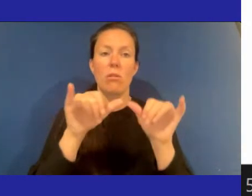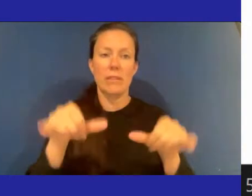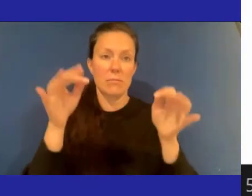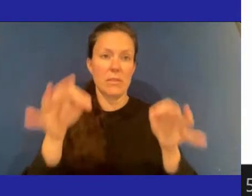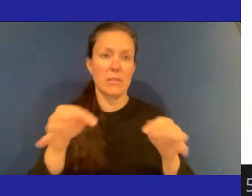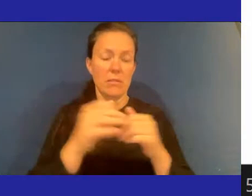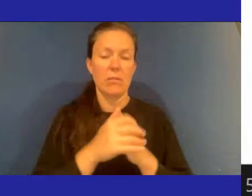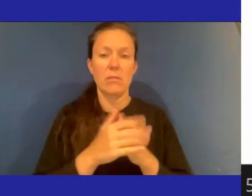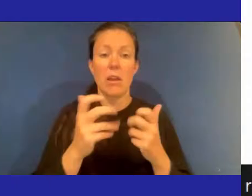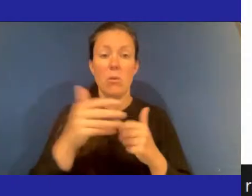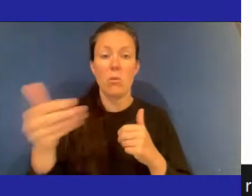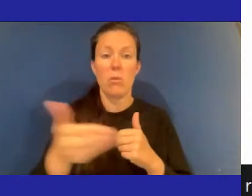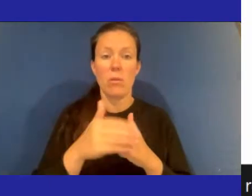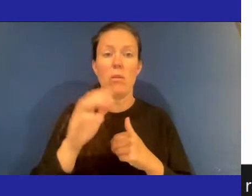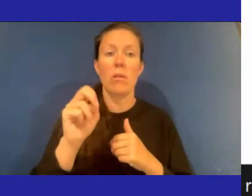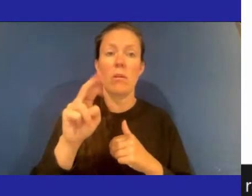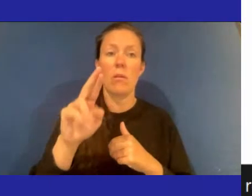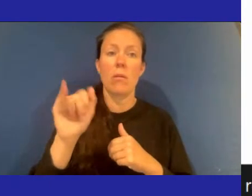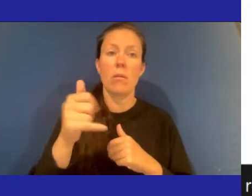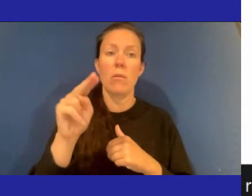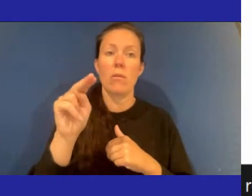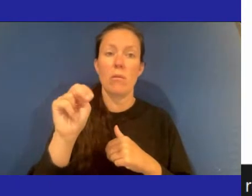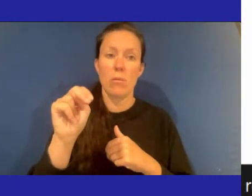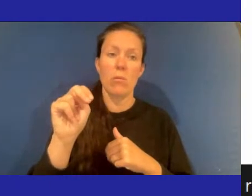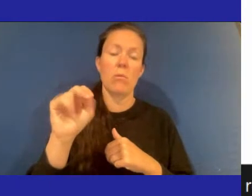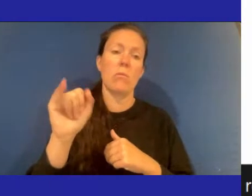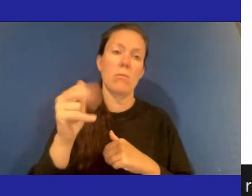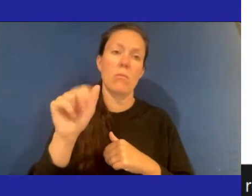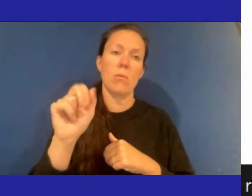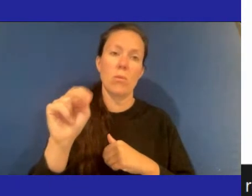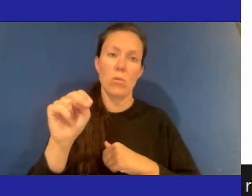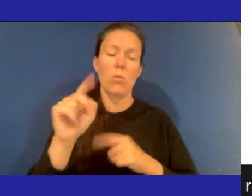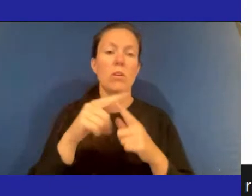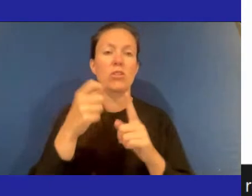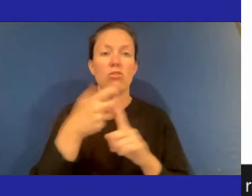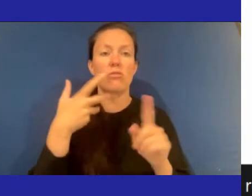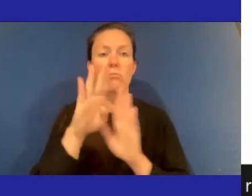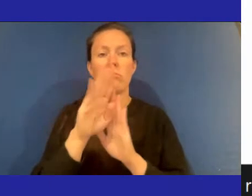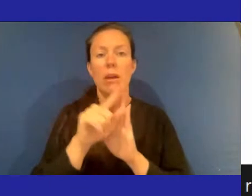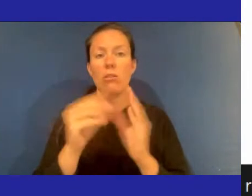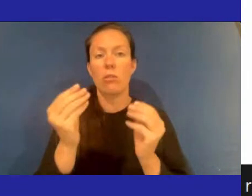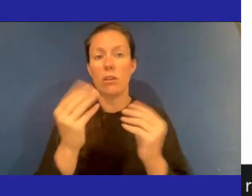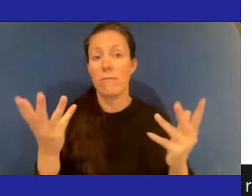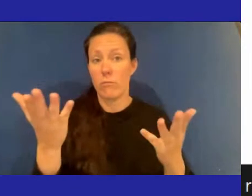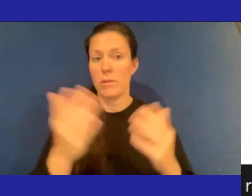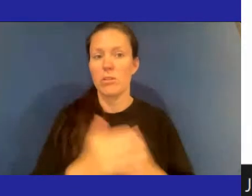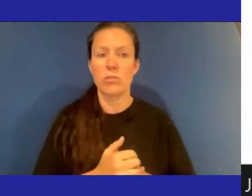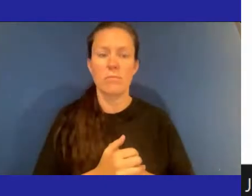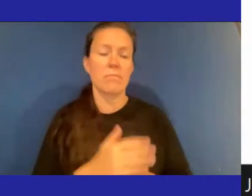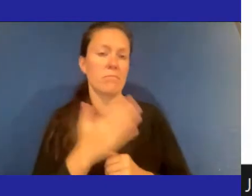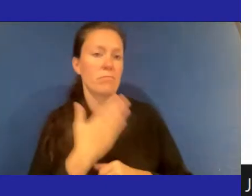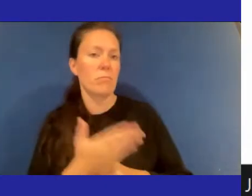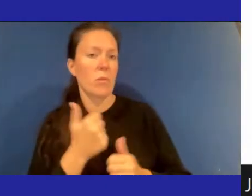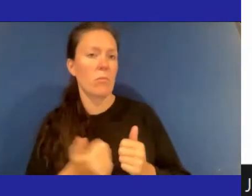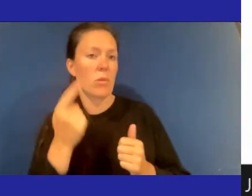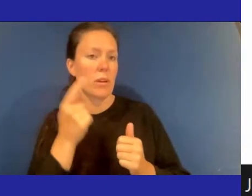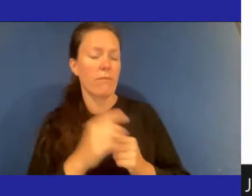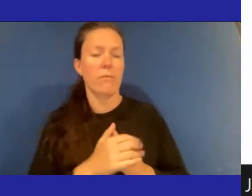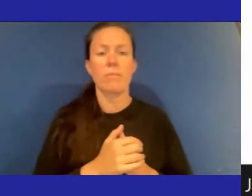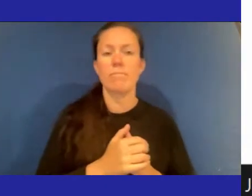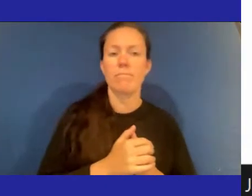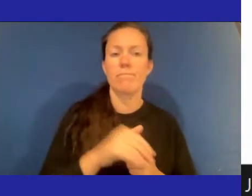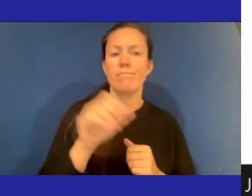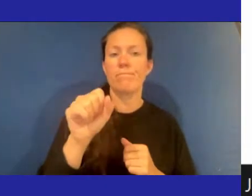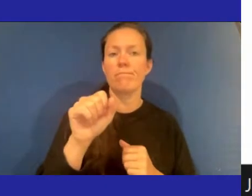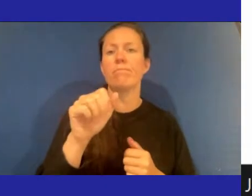Mr. Juan Lugo, AVP of Laboratory Operations, to provide the background and overview. Juan. Good morning, everyone. Yes, so New York City